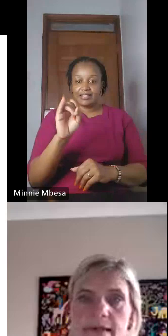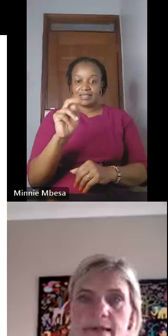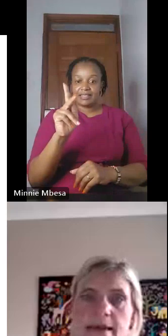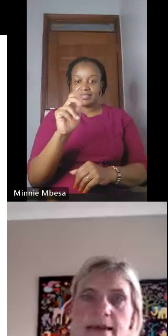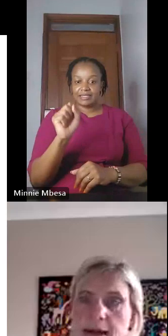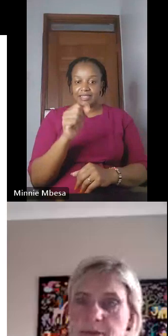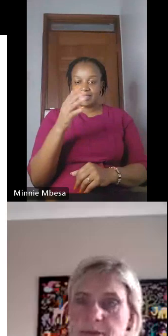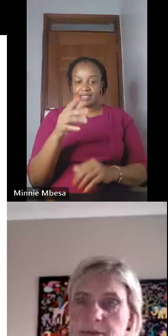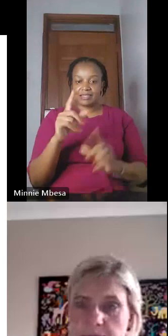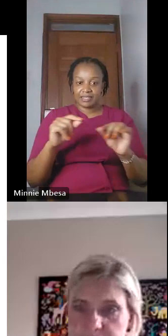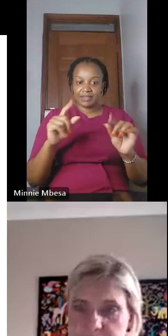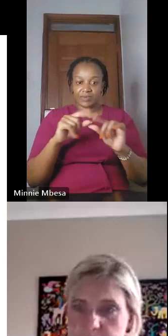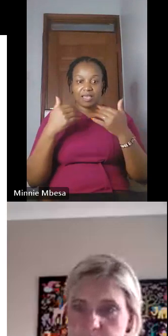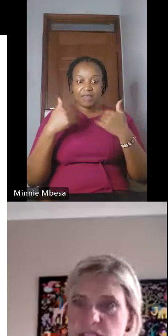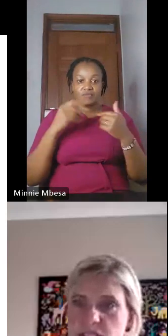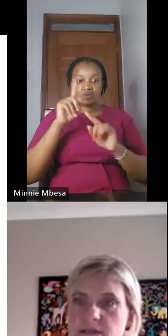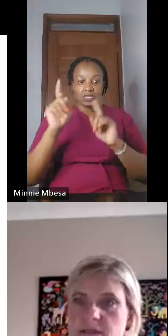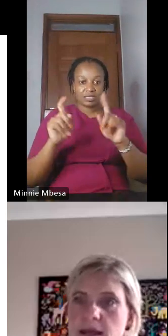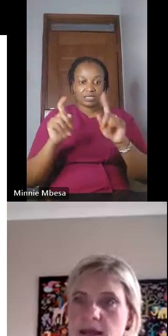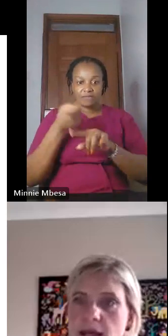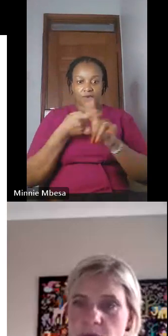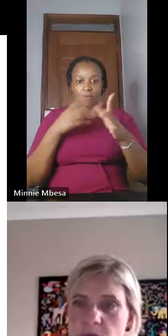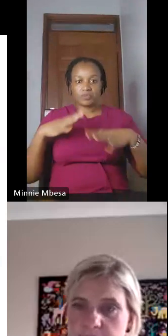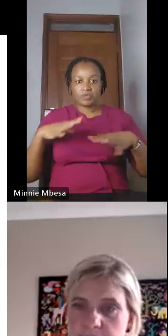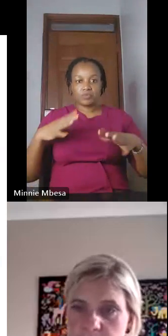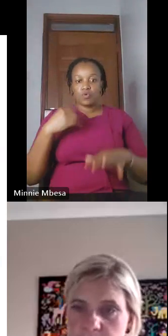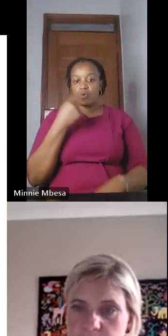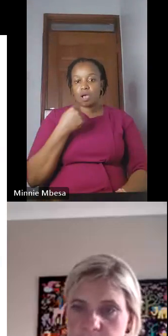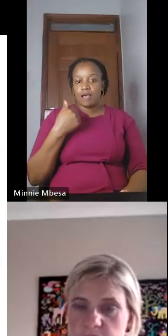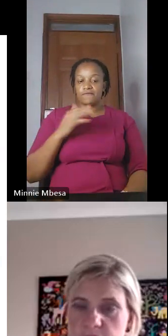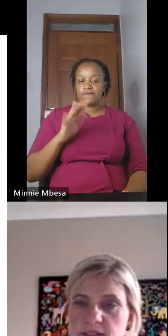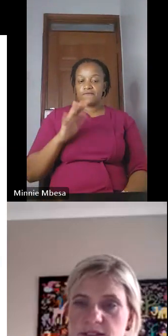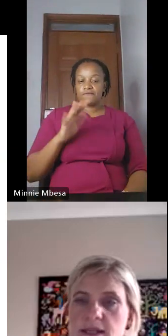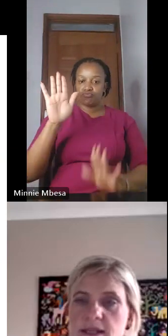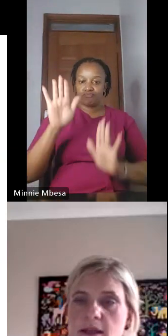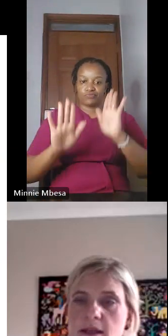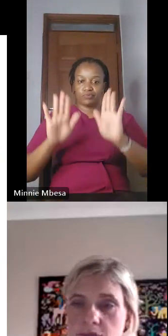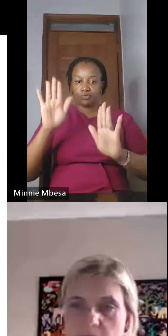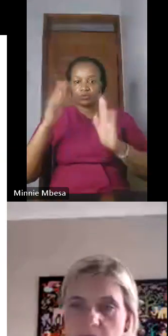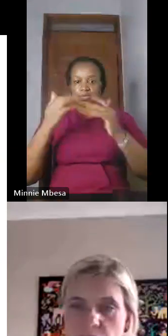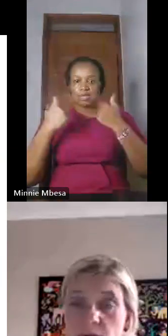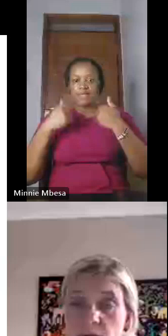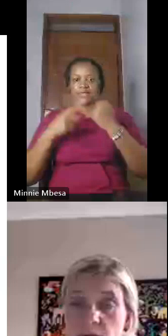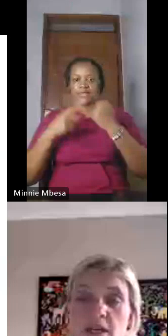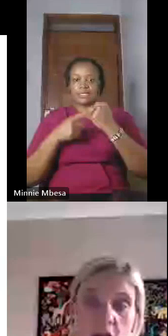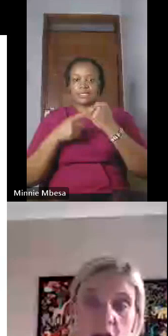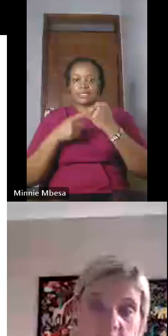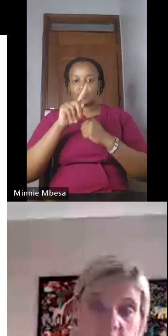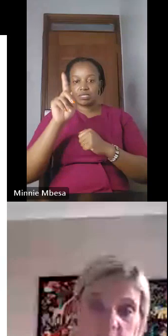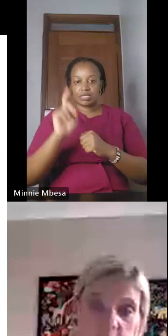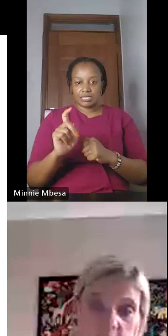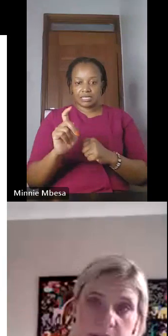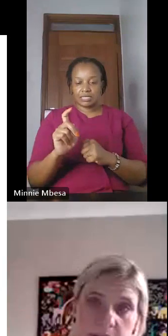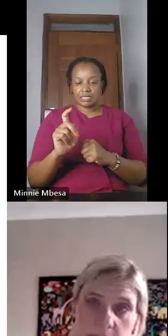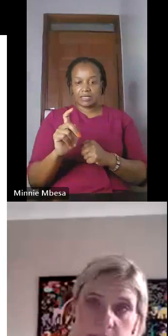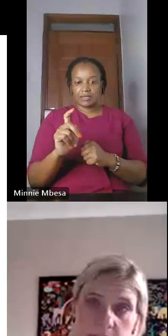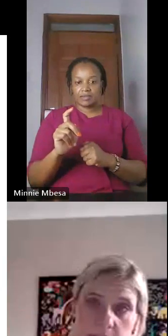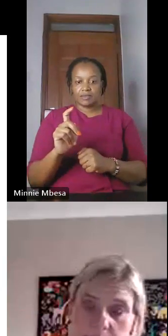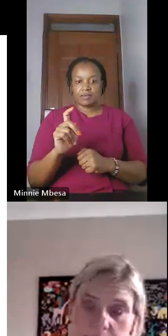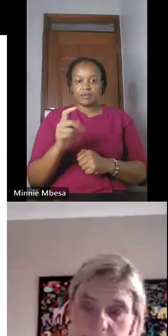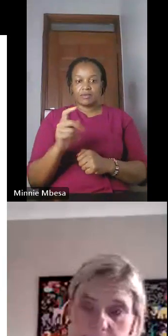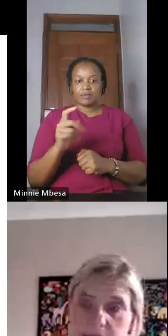room. We have 6 questions. I think we'll take these 6 questions. So Castro will be the last person at